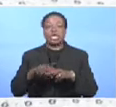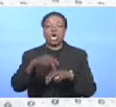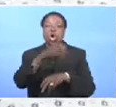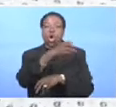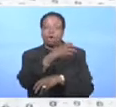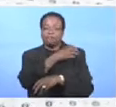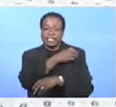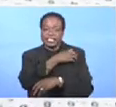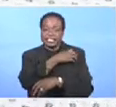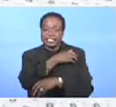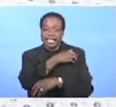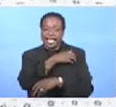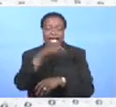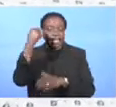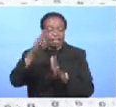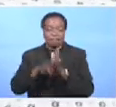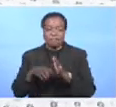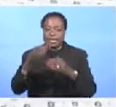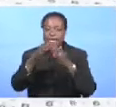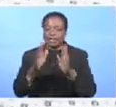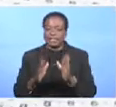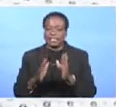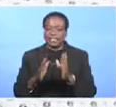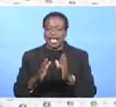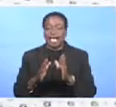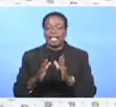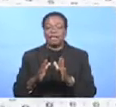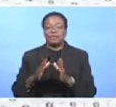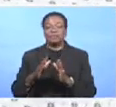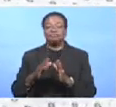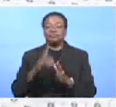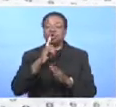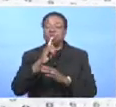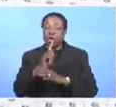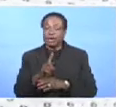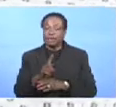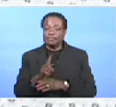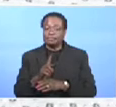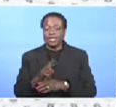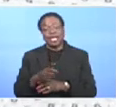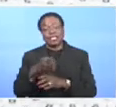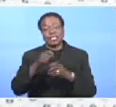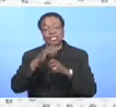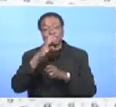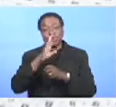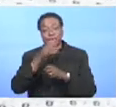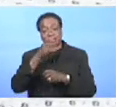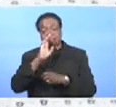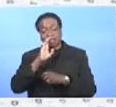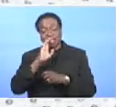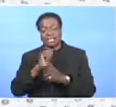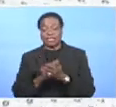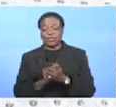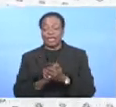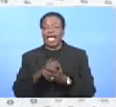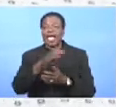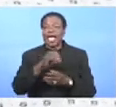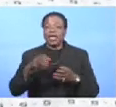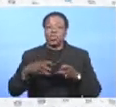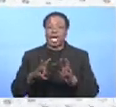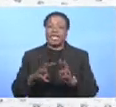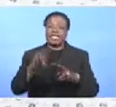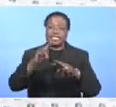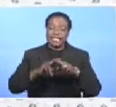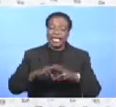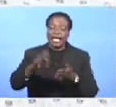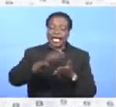just go over to his office, and he would order a beverage from the afternoon for myself, a ginger ale, as he would have in the afternoon. And whilst he's sitting signing